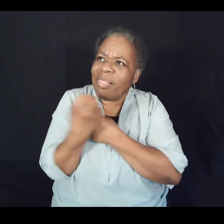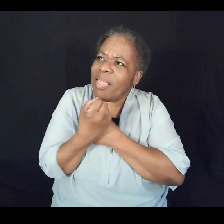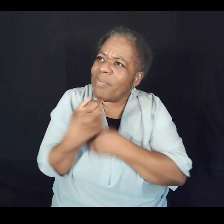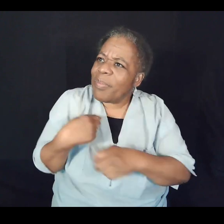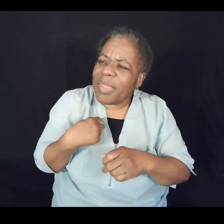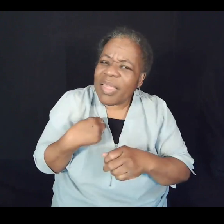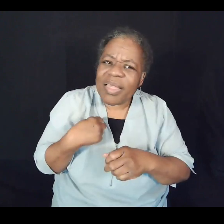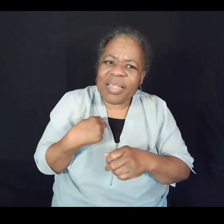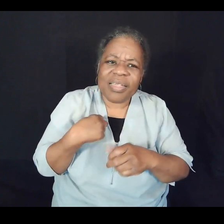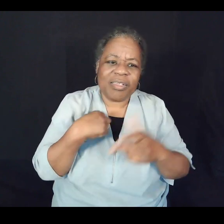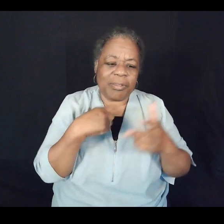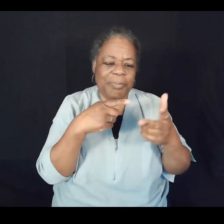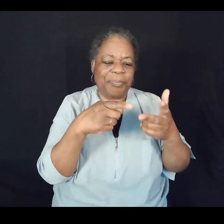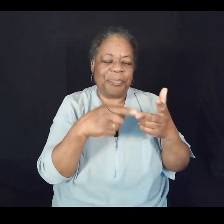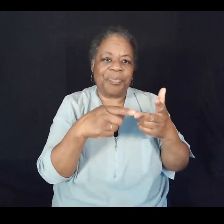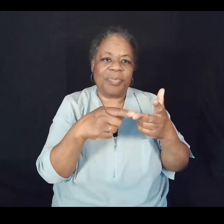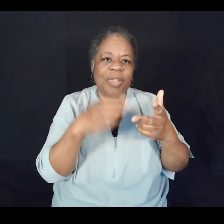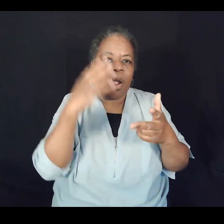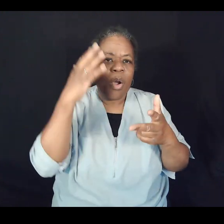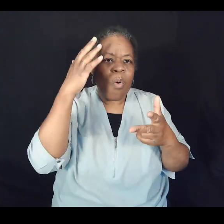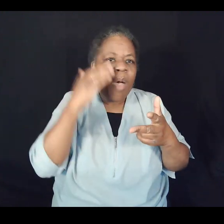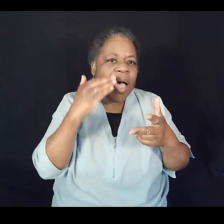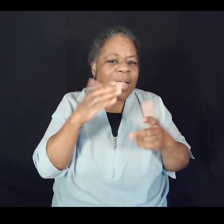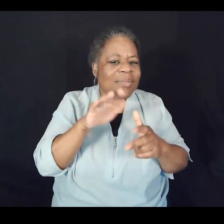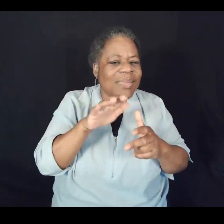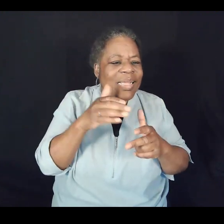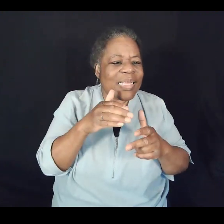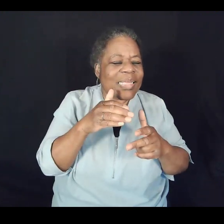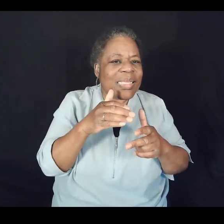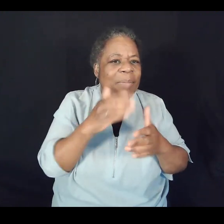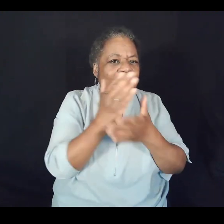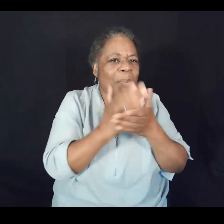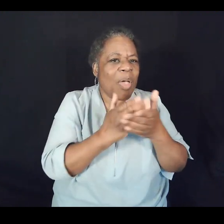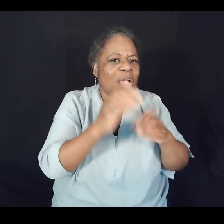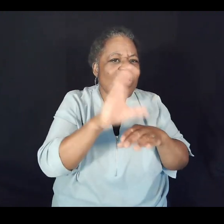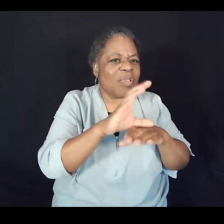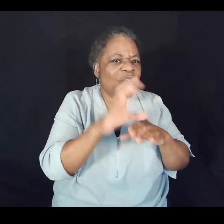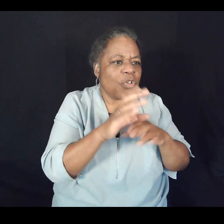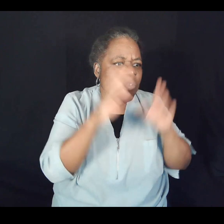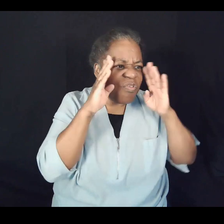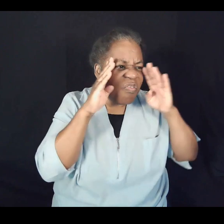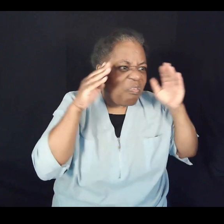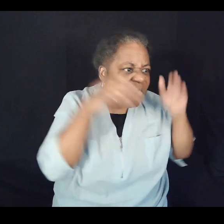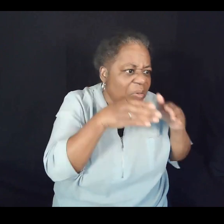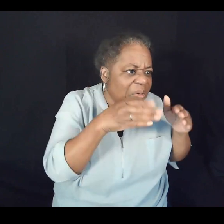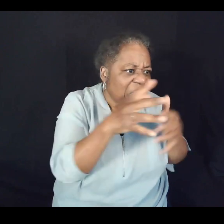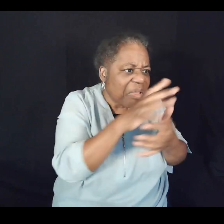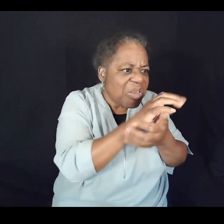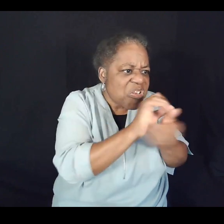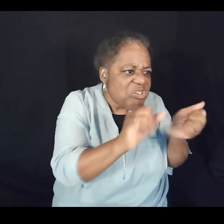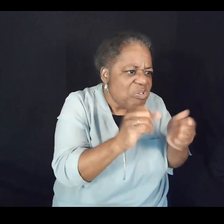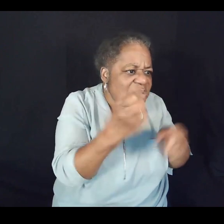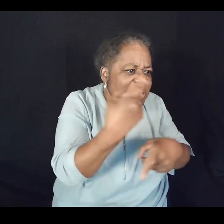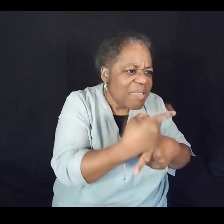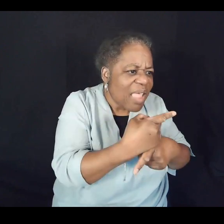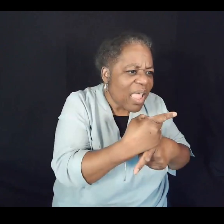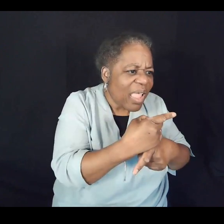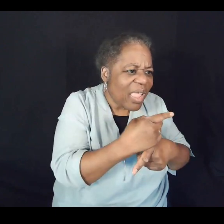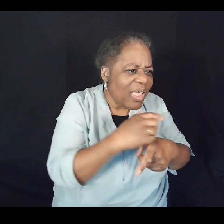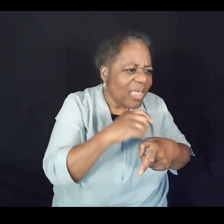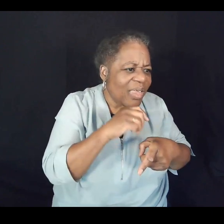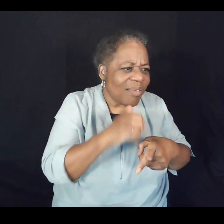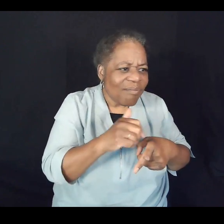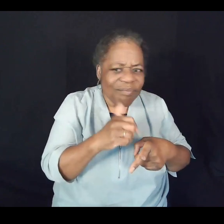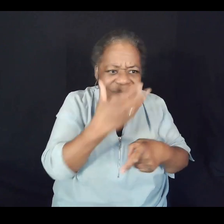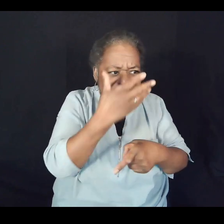three, why did it seem that pockets of the church were more caught up with doomsday scenarios than the compelling message of Jesus' love